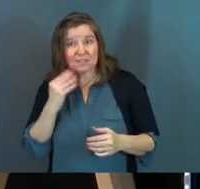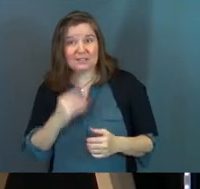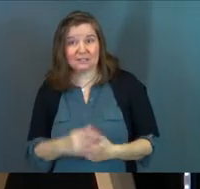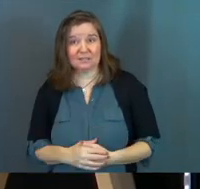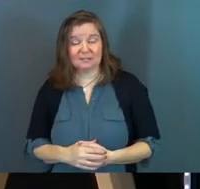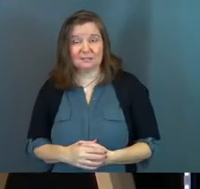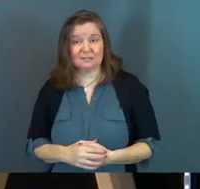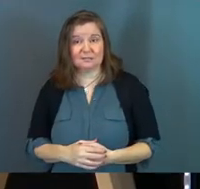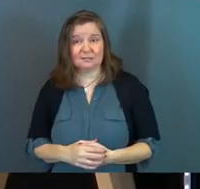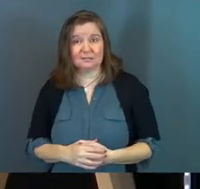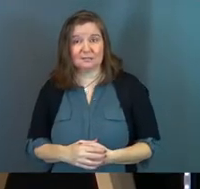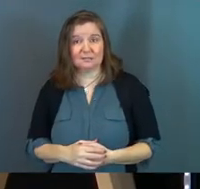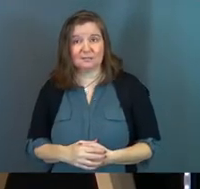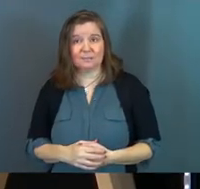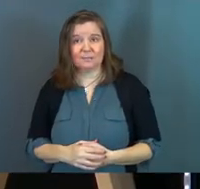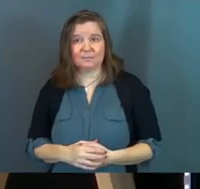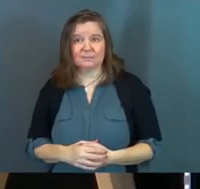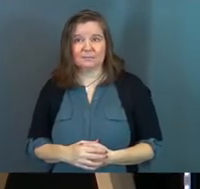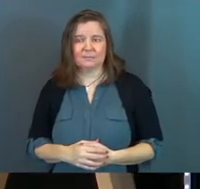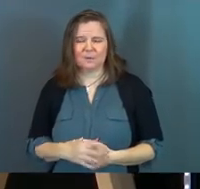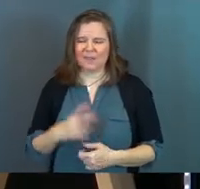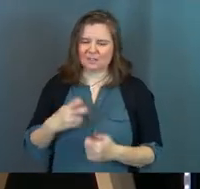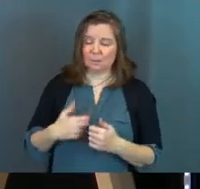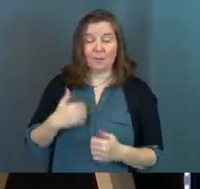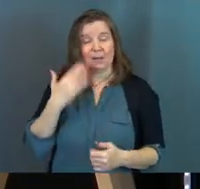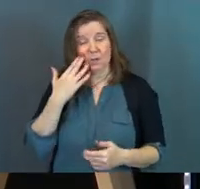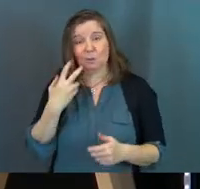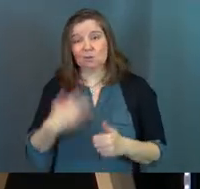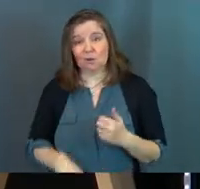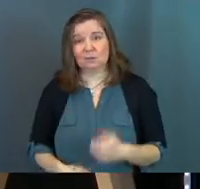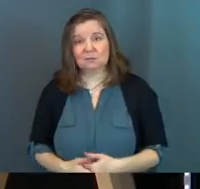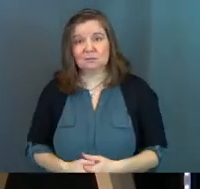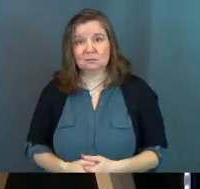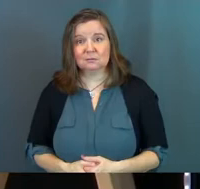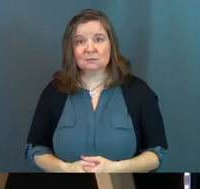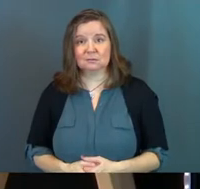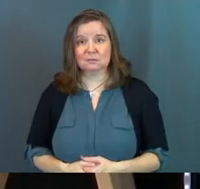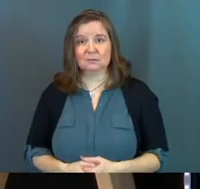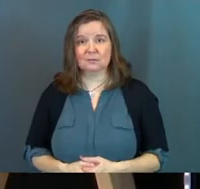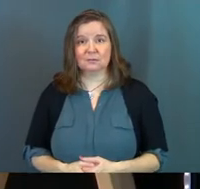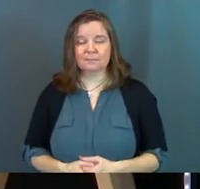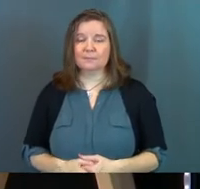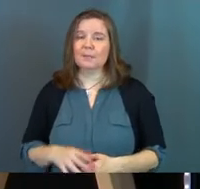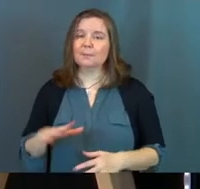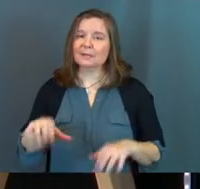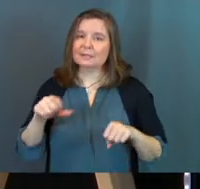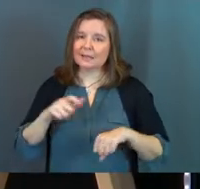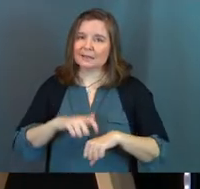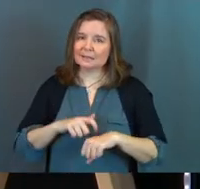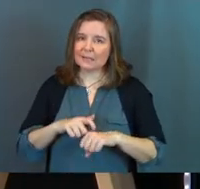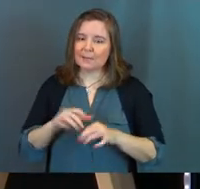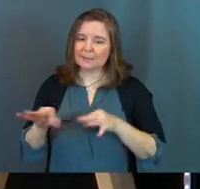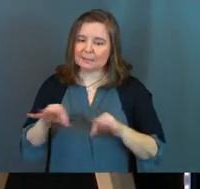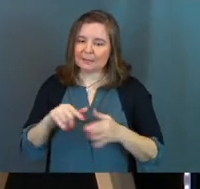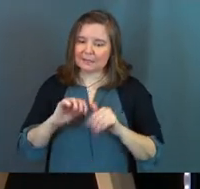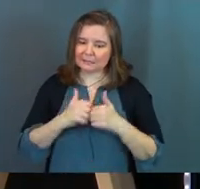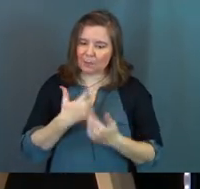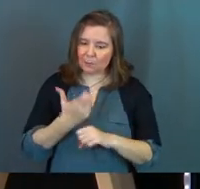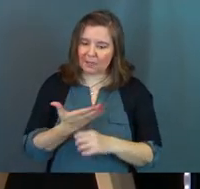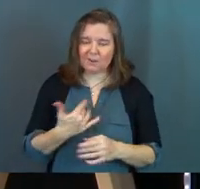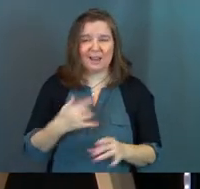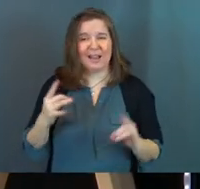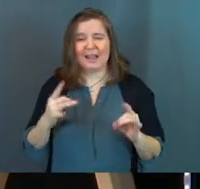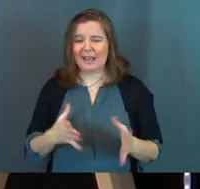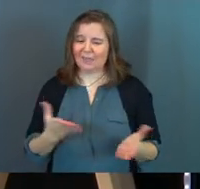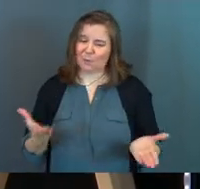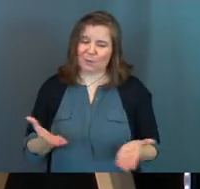experiencing. You're like, well, that's hard. I know it's hard. But take the time, explain, this is how we got here. I